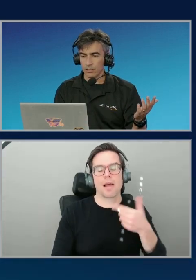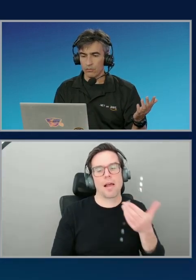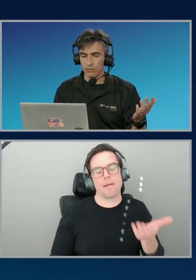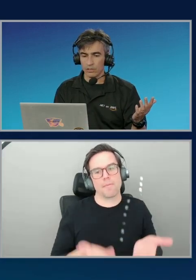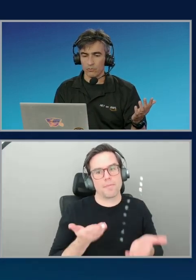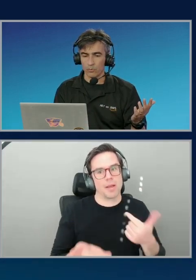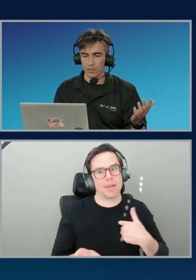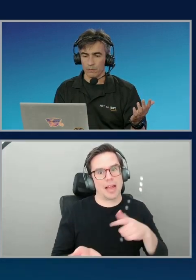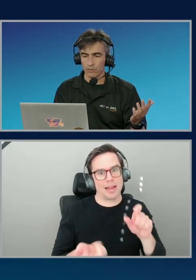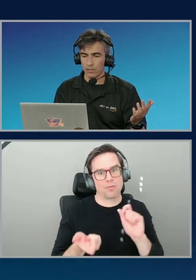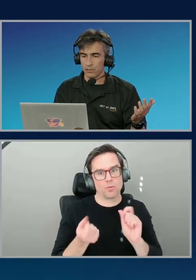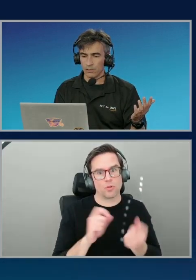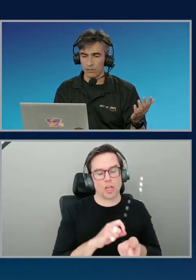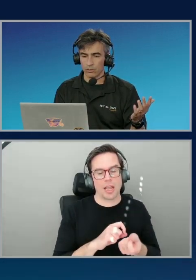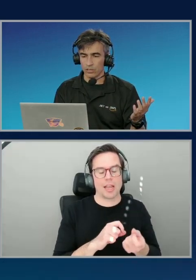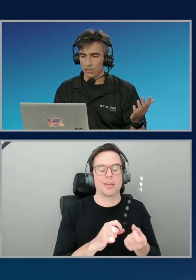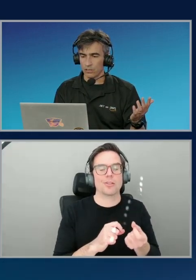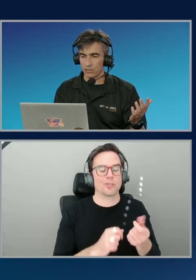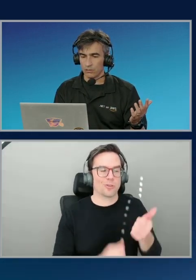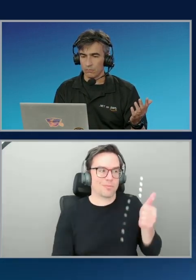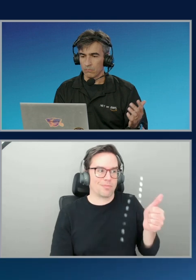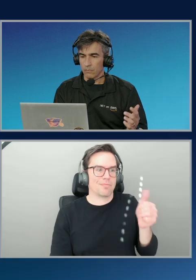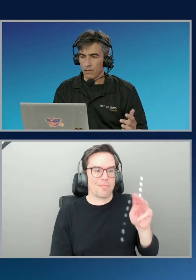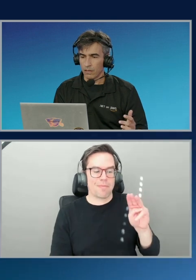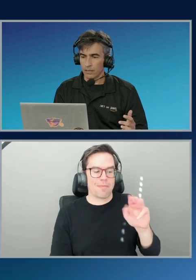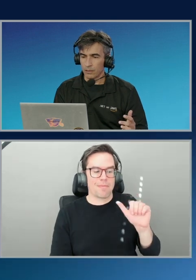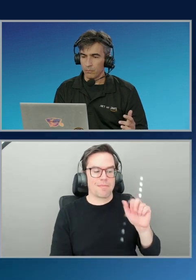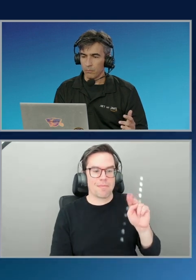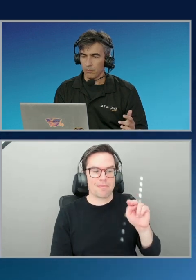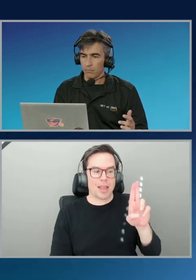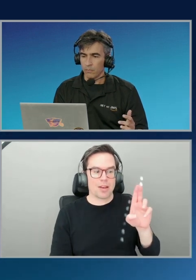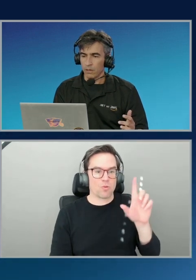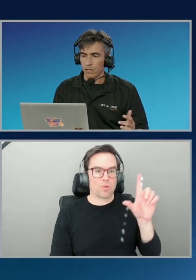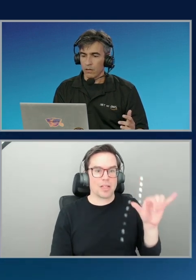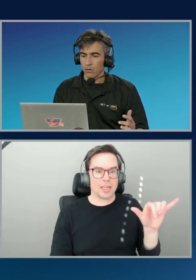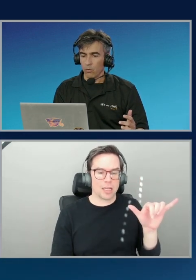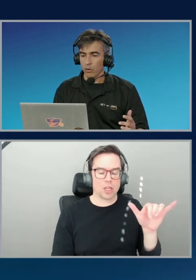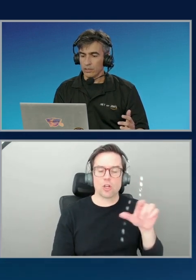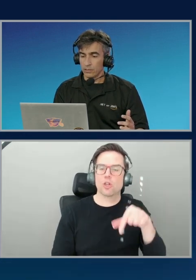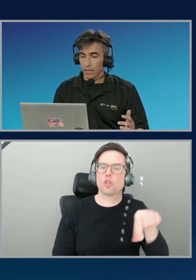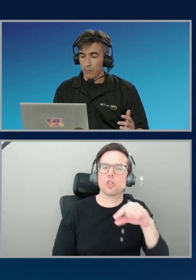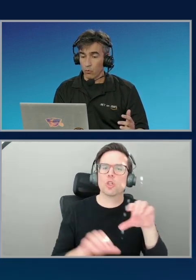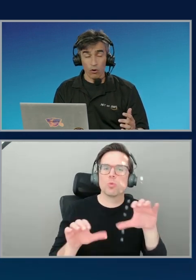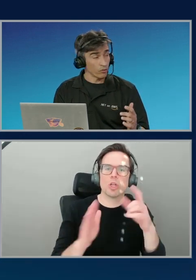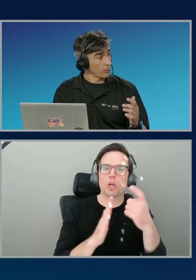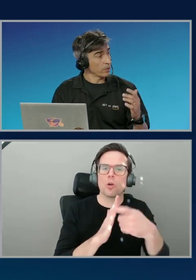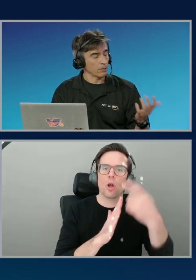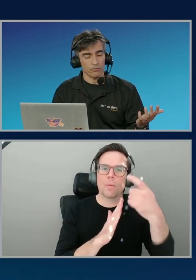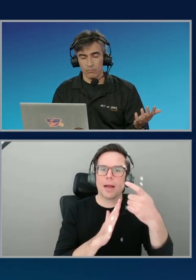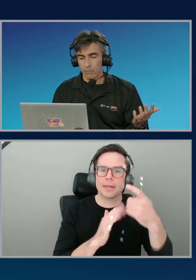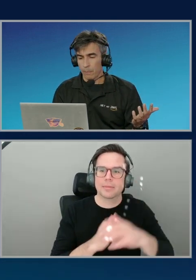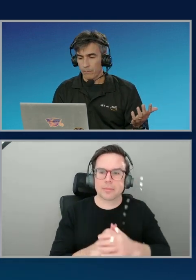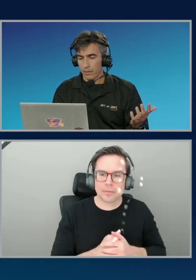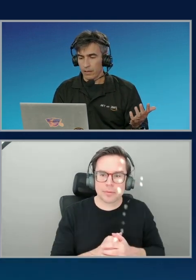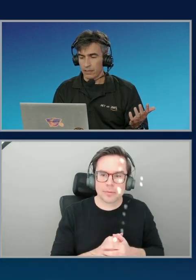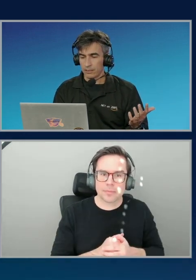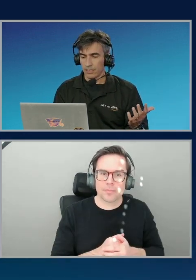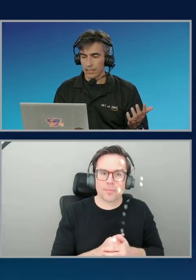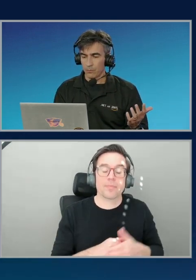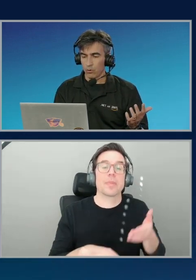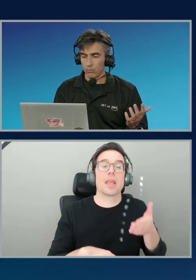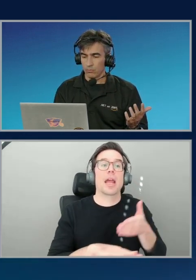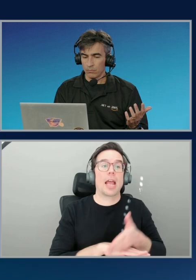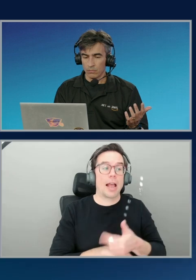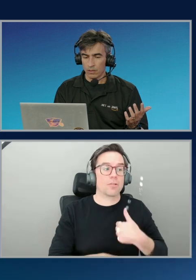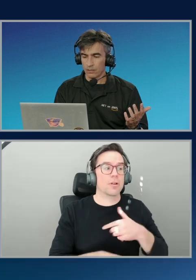manually, Q did it for me. You can see all the changes, like them. Once I'm comfortable enough, I can